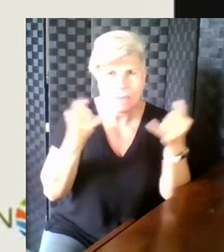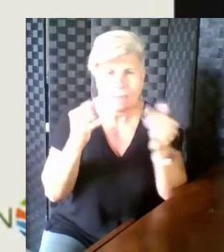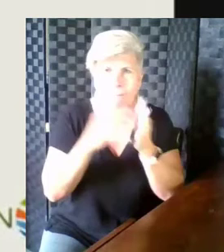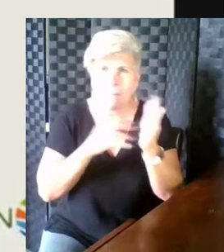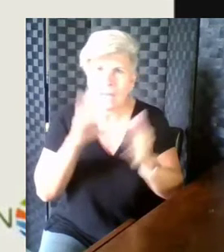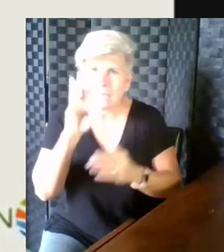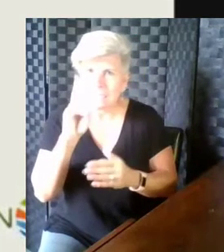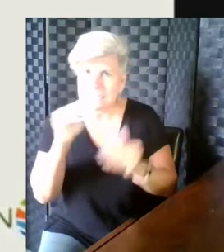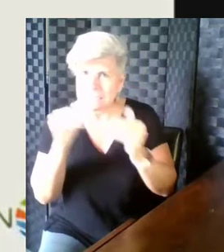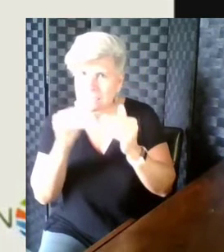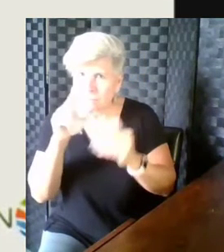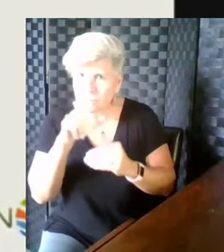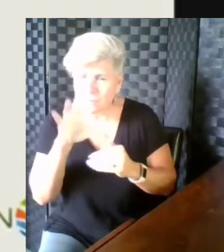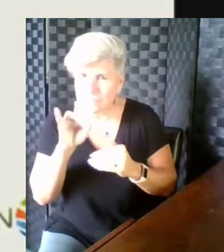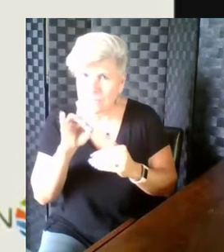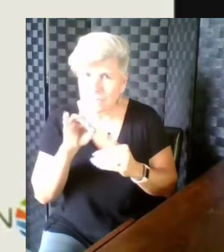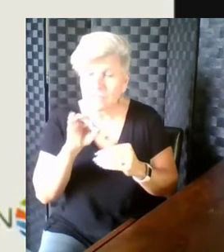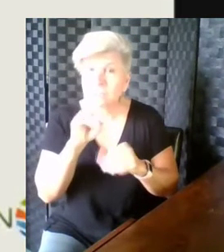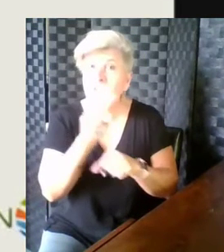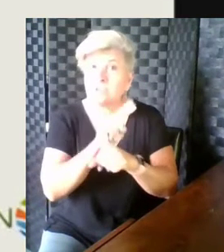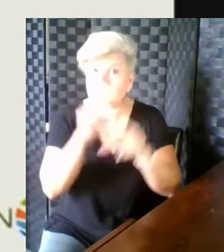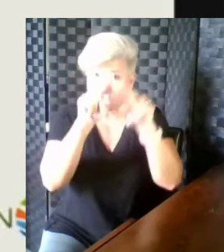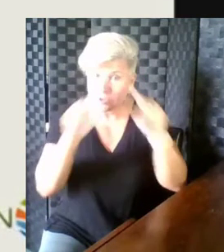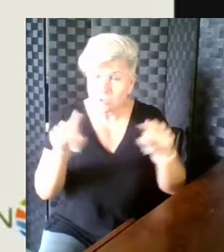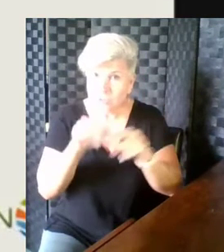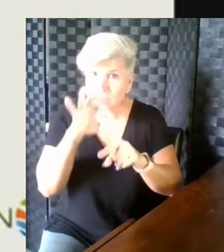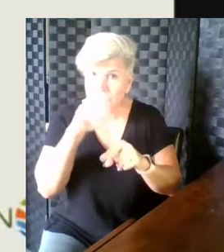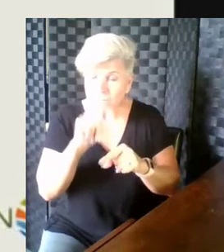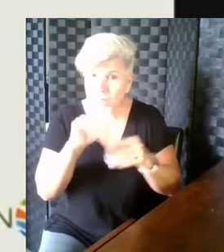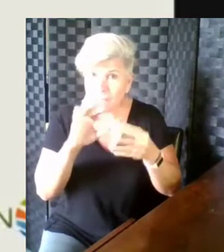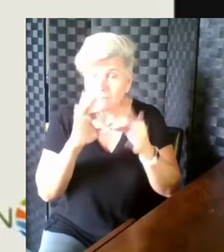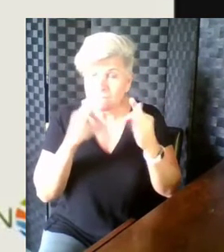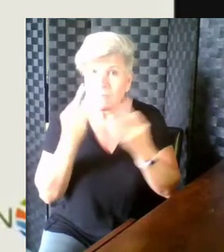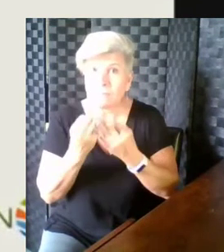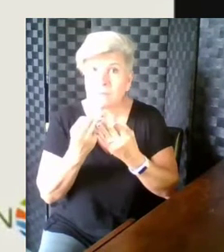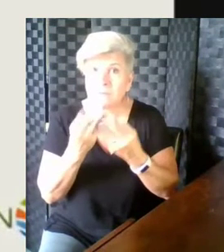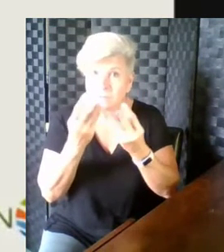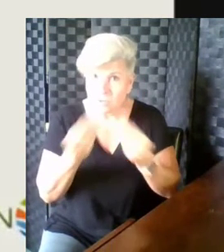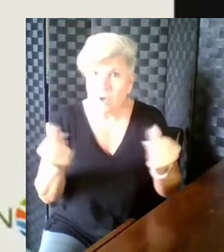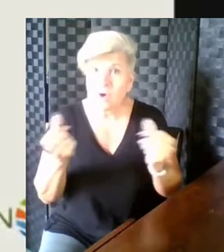equals 38. You can create a fact family triangle and then write out your four equations.